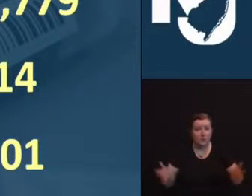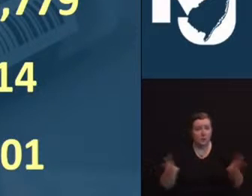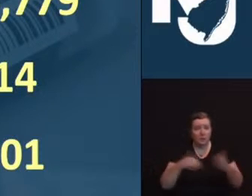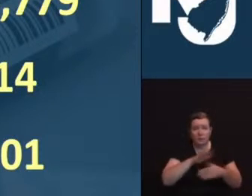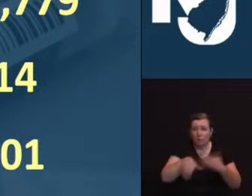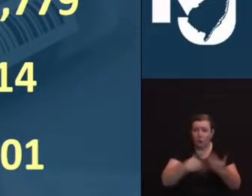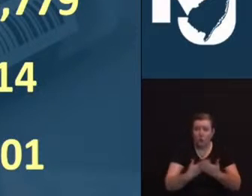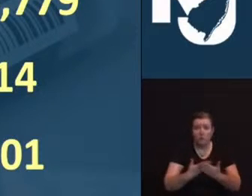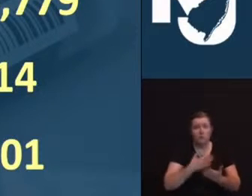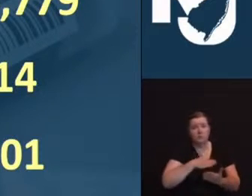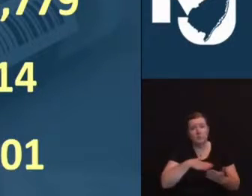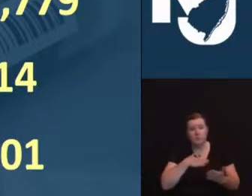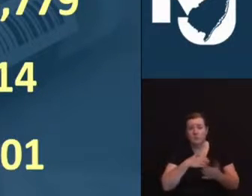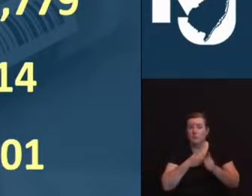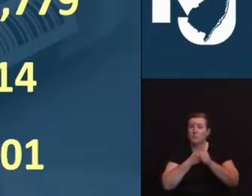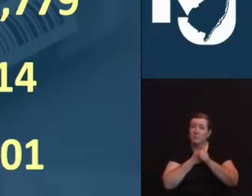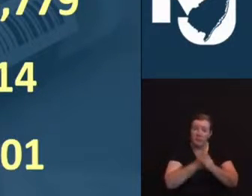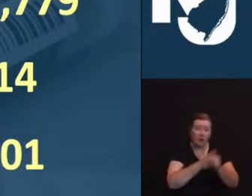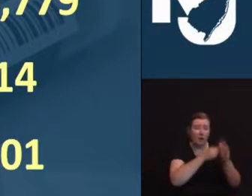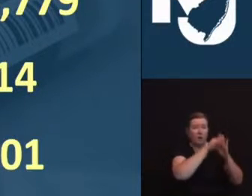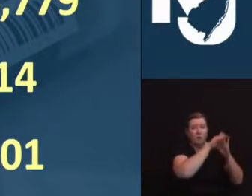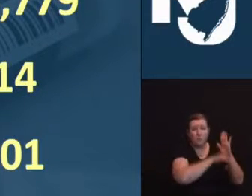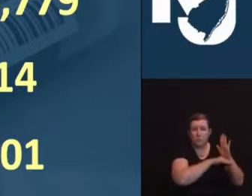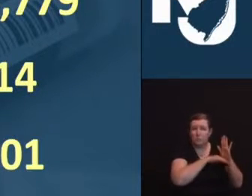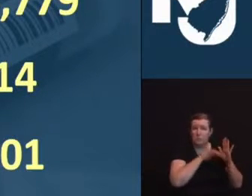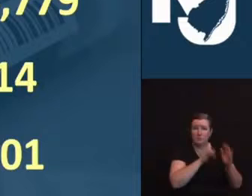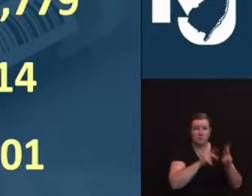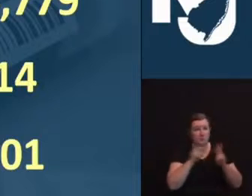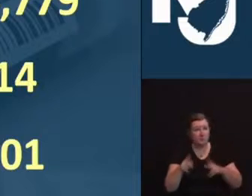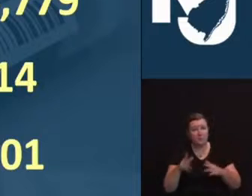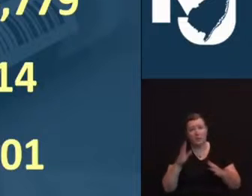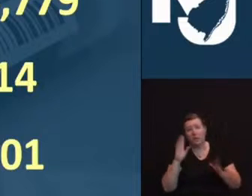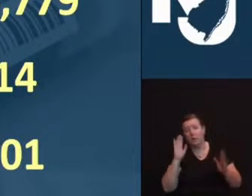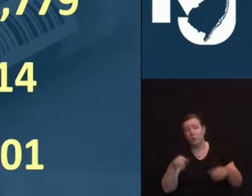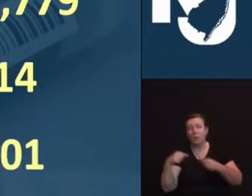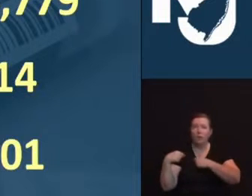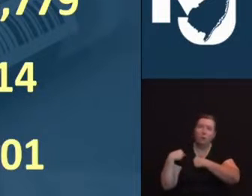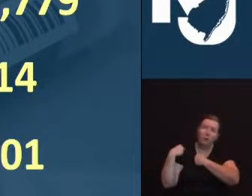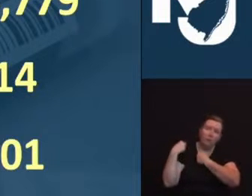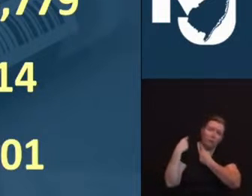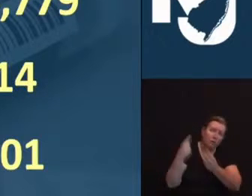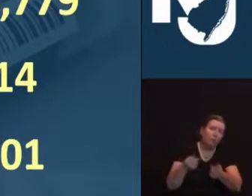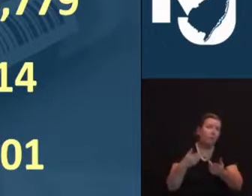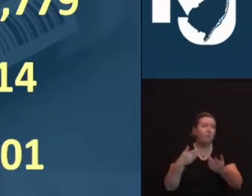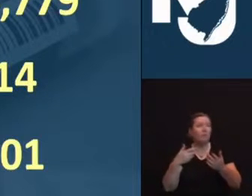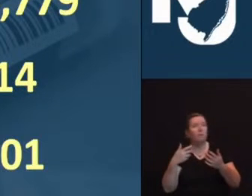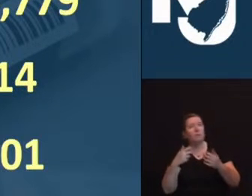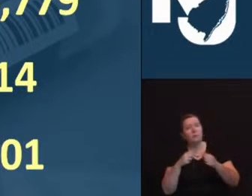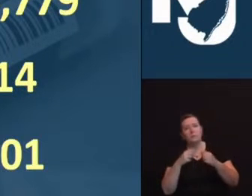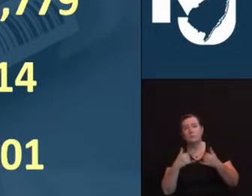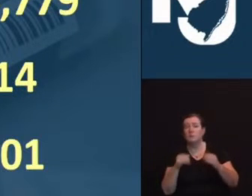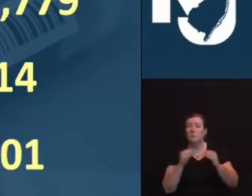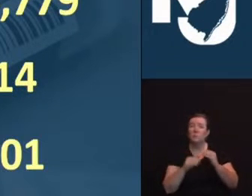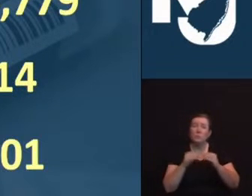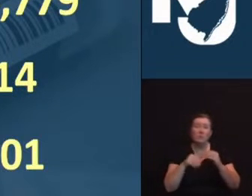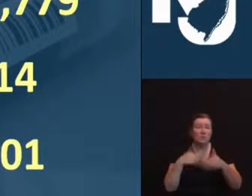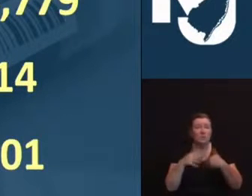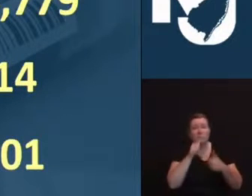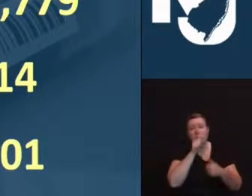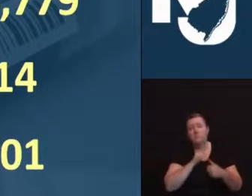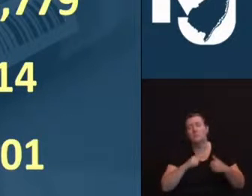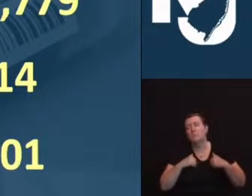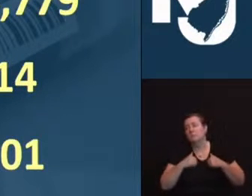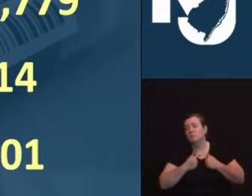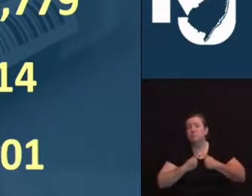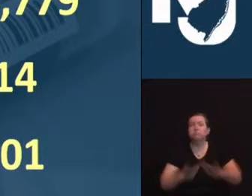like we were in the spring. I know this has been a very long haul, but we still have more miles to go. I know you're fatigued. I don't blame you.